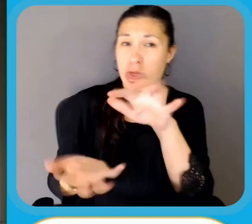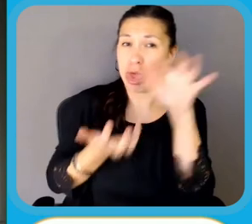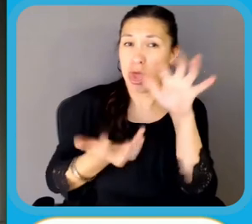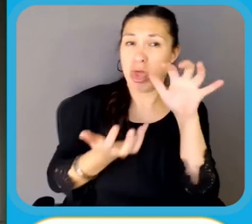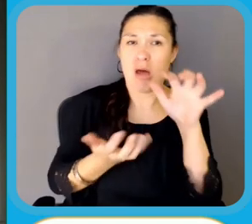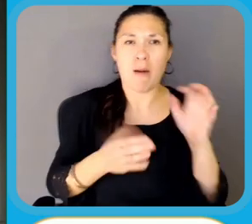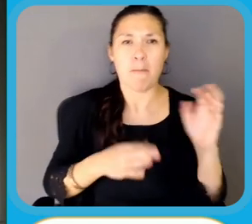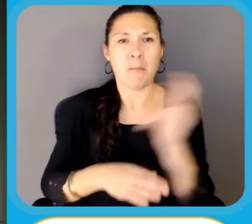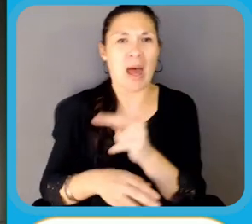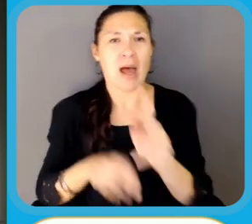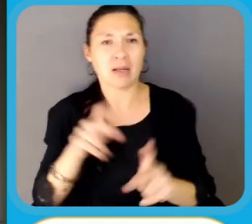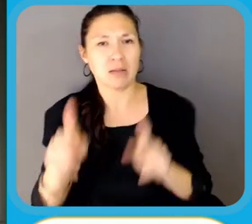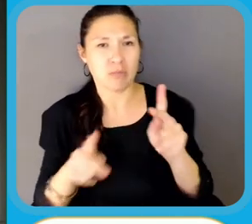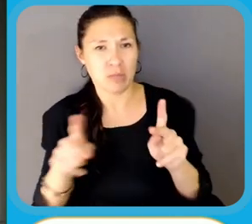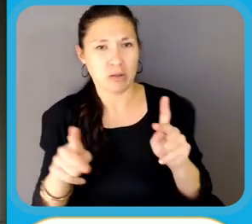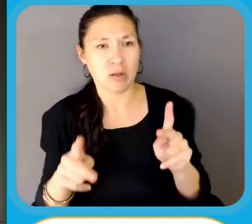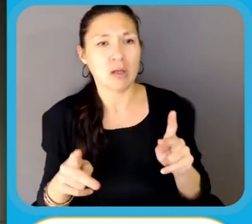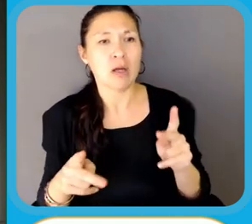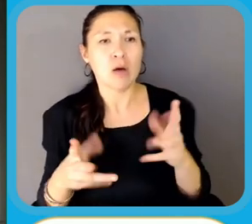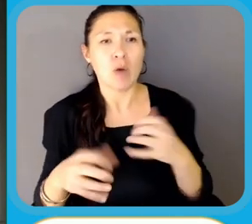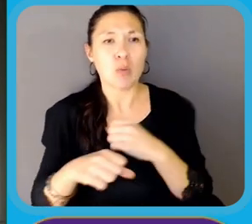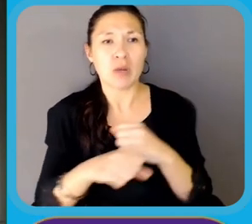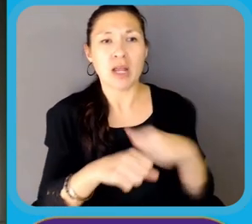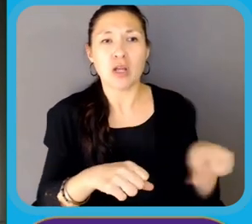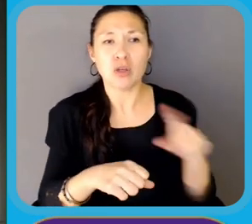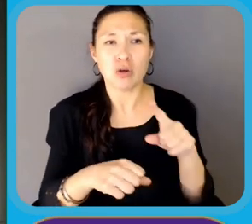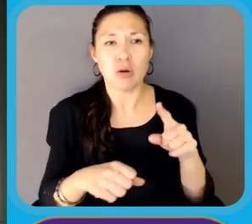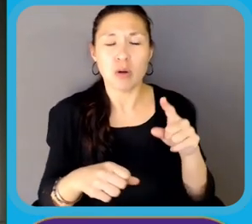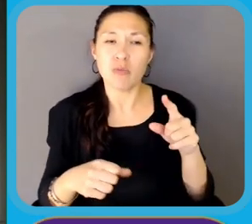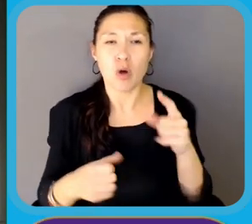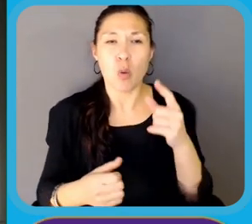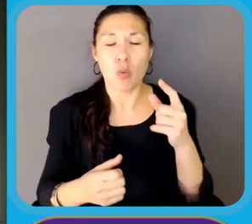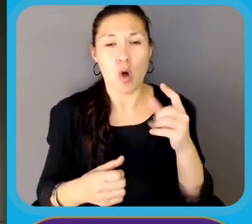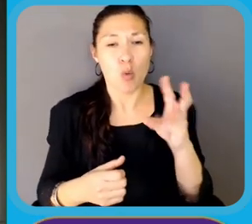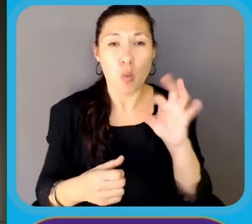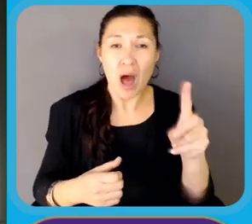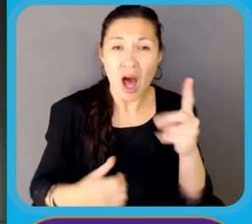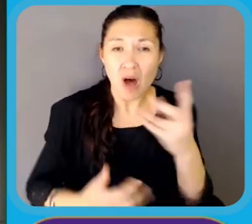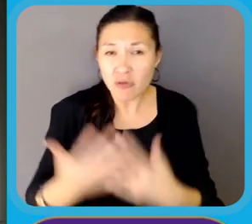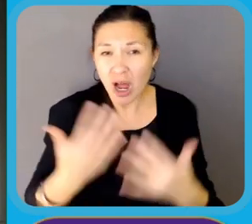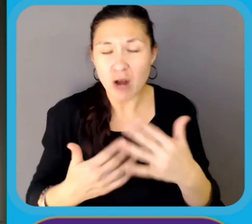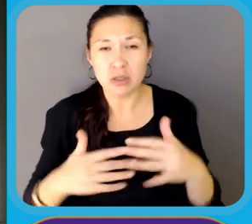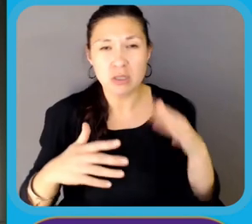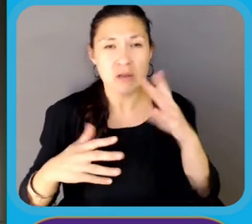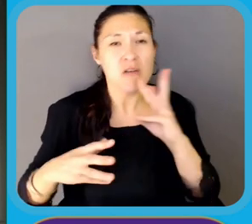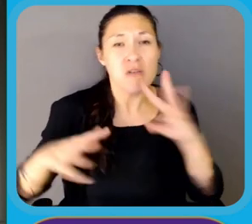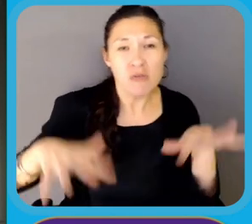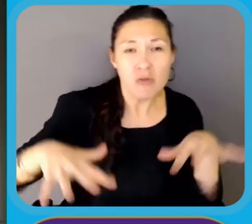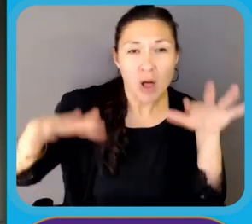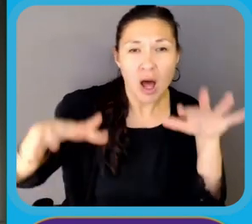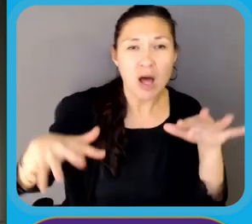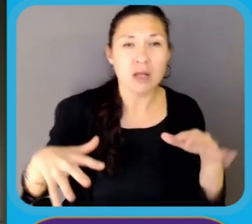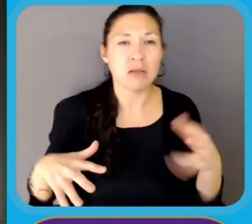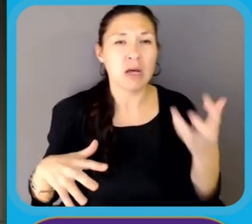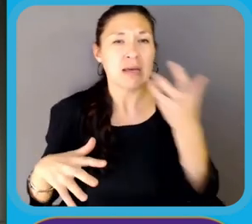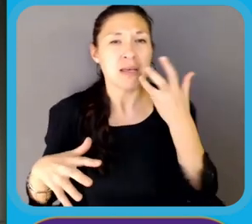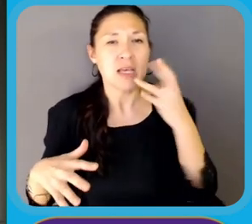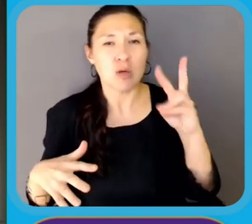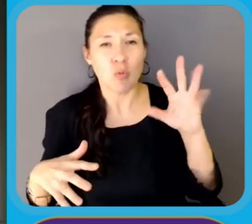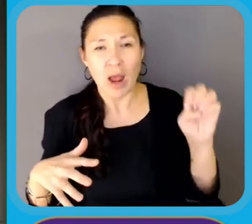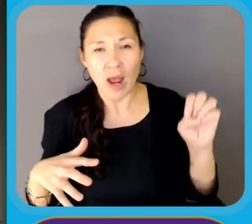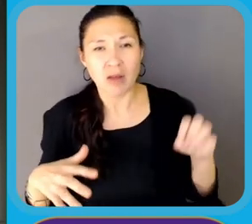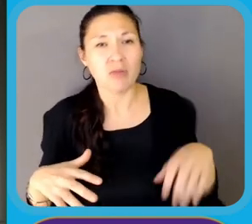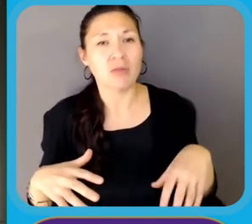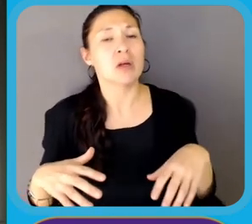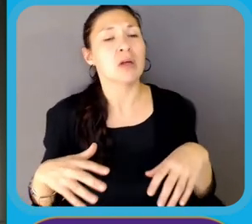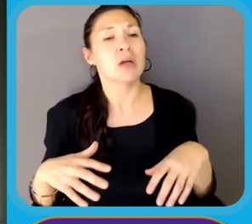to protect you from wildfires, flood, and heat waves by getting our insurance companies to be part of the solution, not part of the problem. But